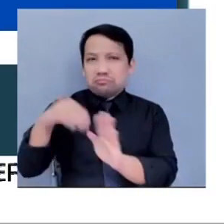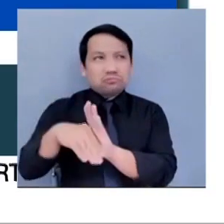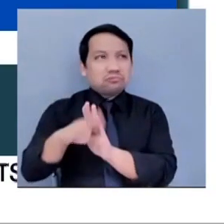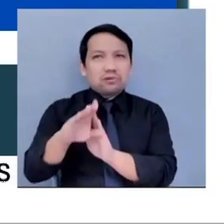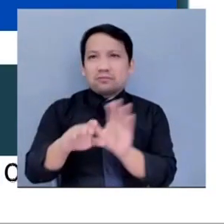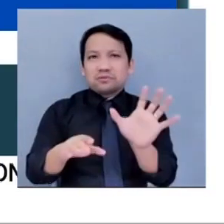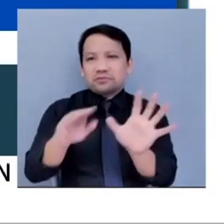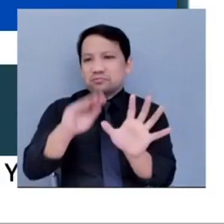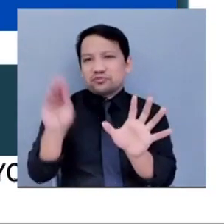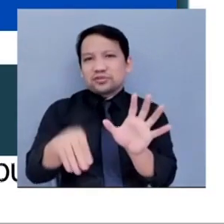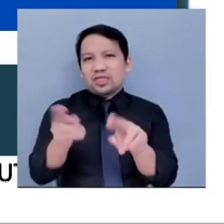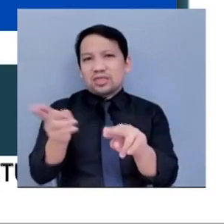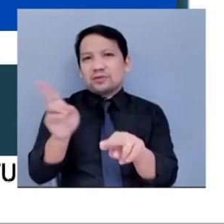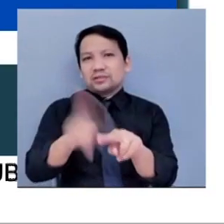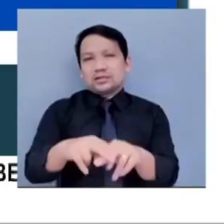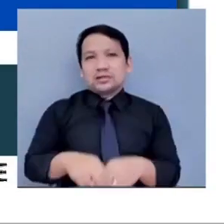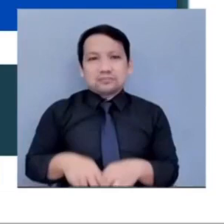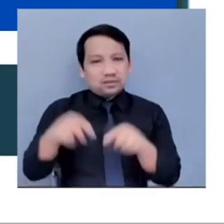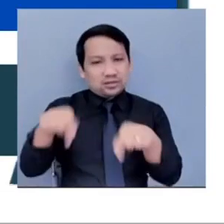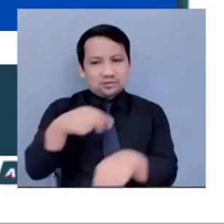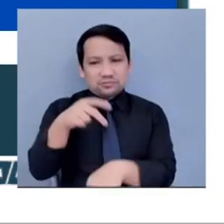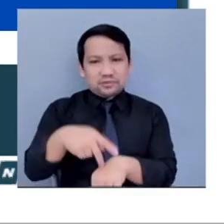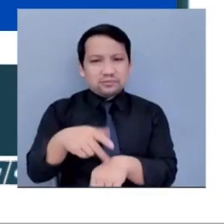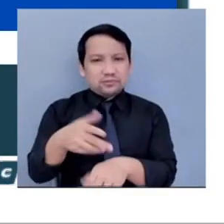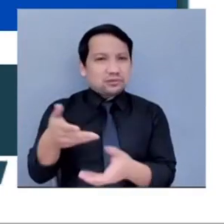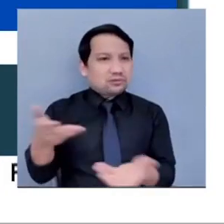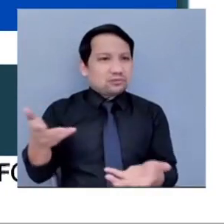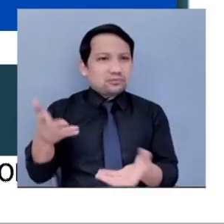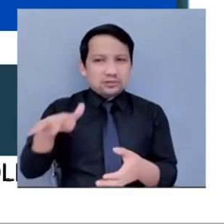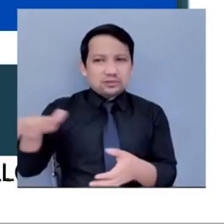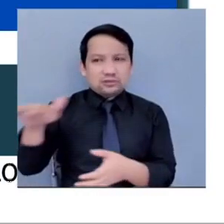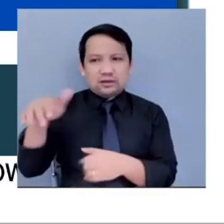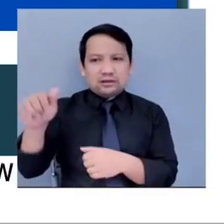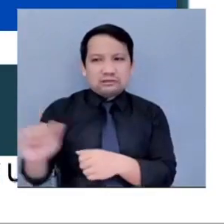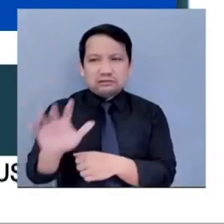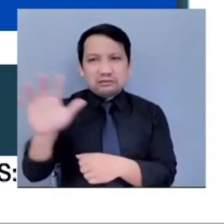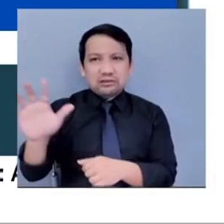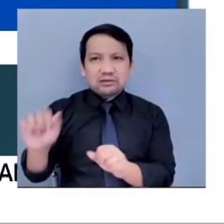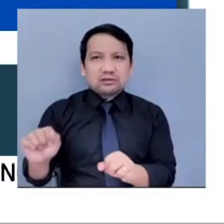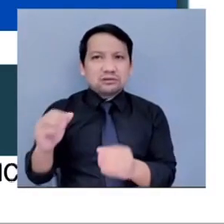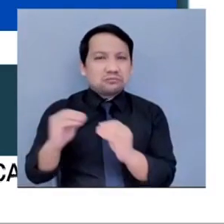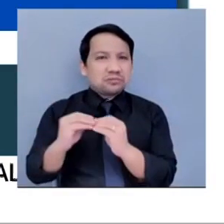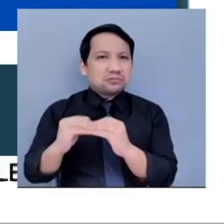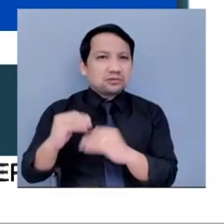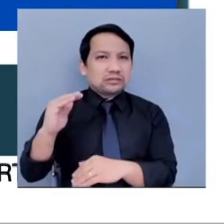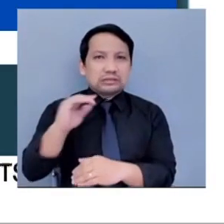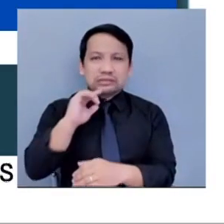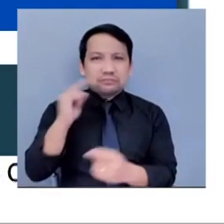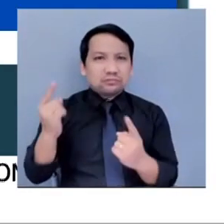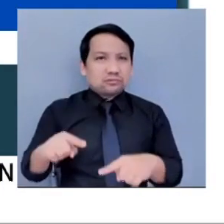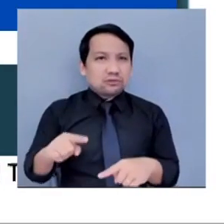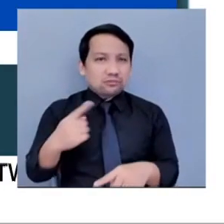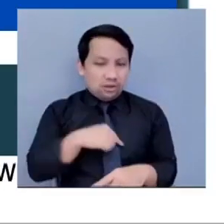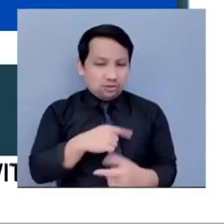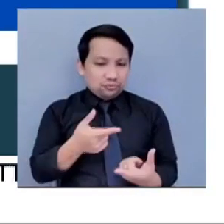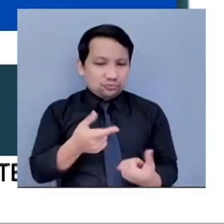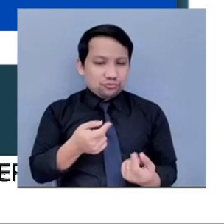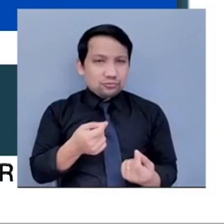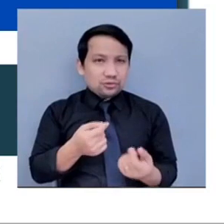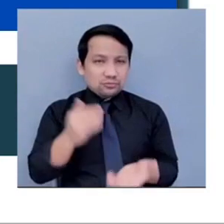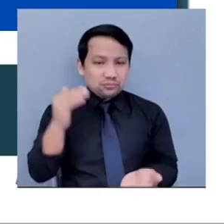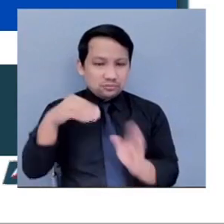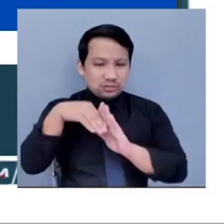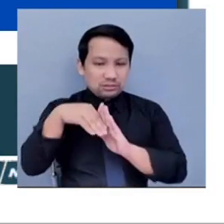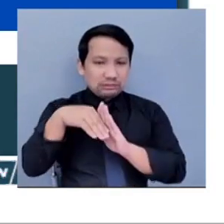chance. In the Philippines and maybe in other Asian countries, that may not happen. The least that we could get is a slowdown in the